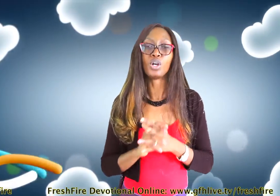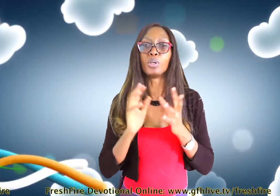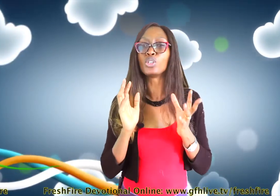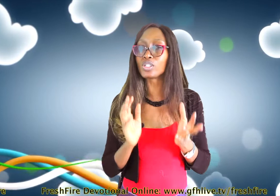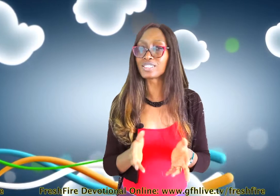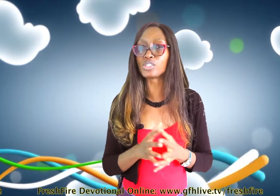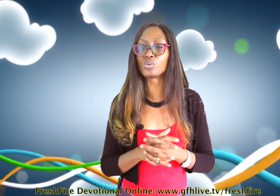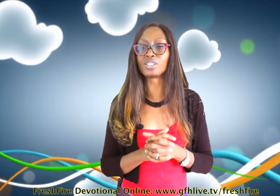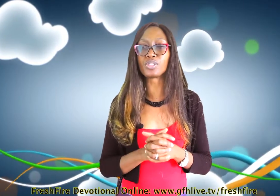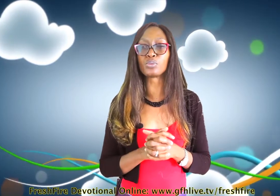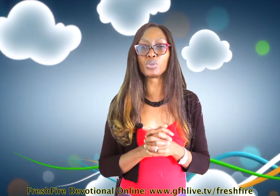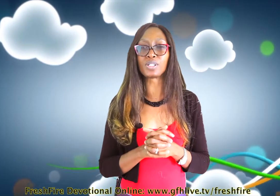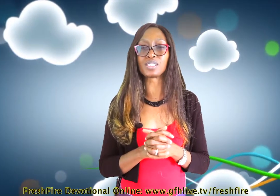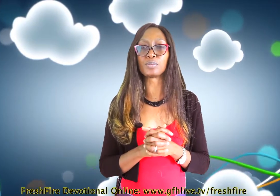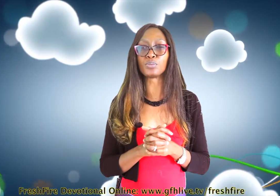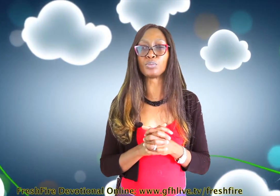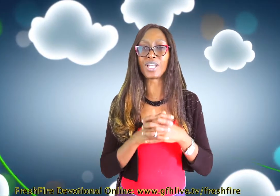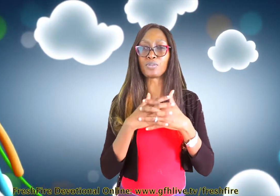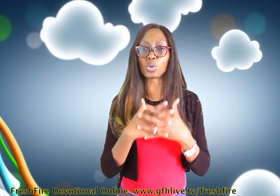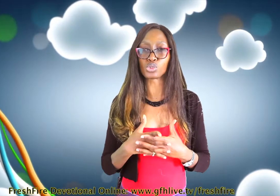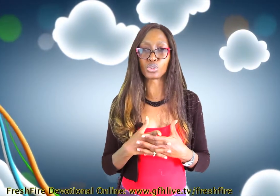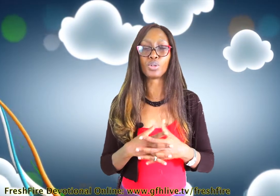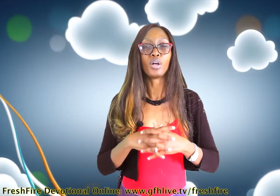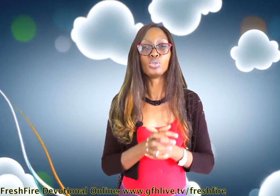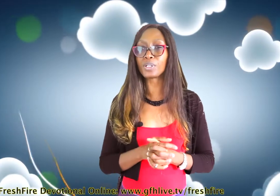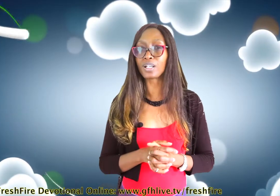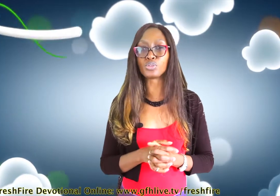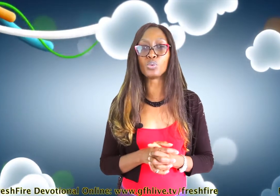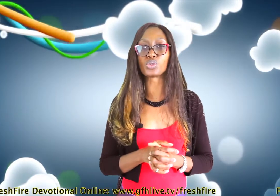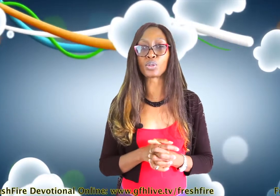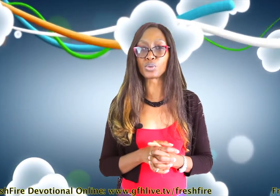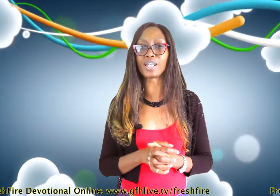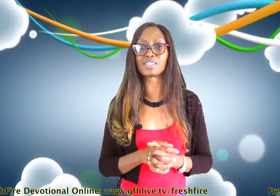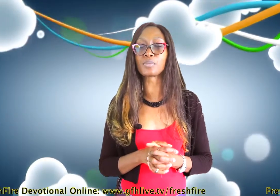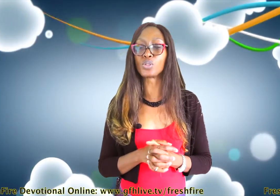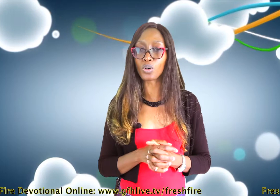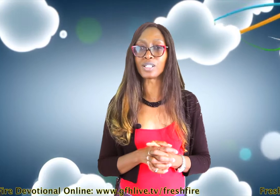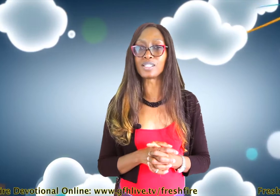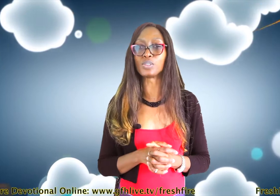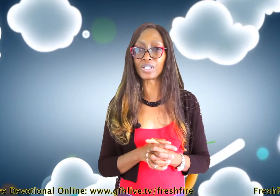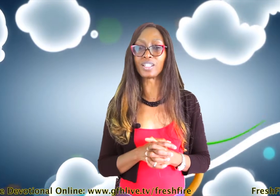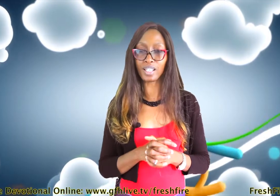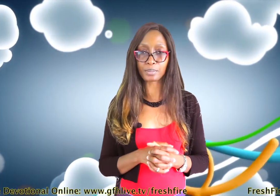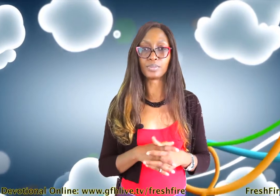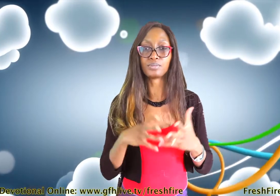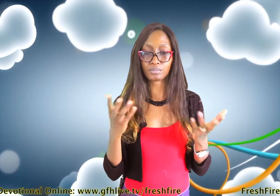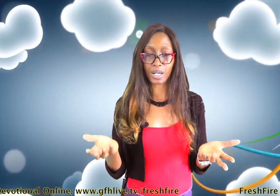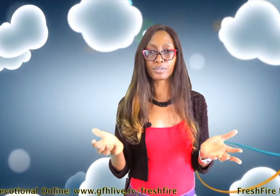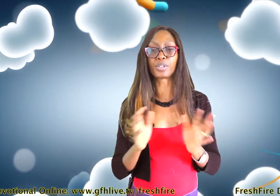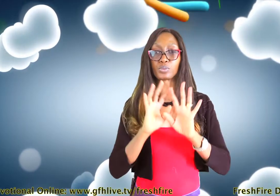with you. We know God sent you. And the reason we know it is we have watched you. Nobody can do what you are doing except God is with